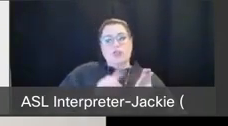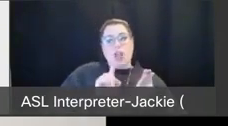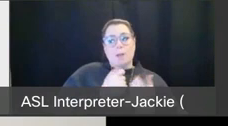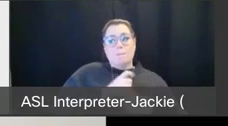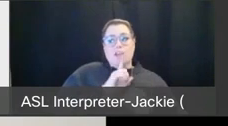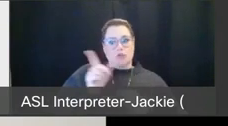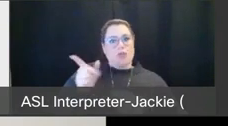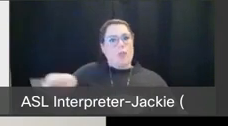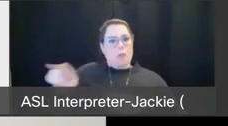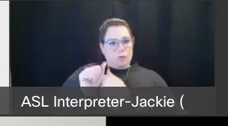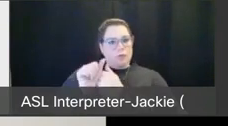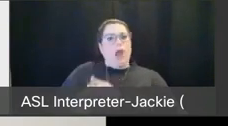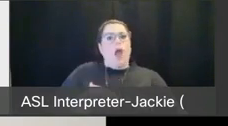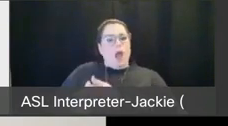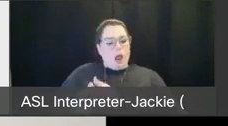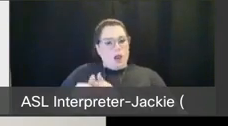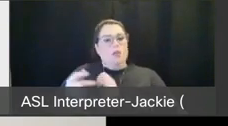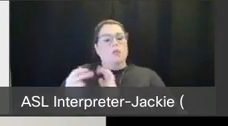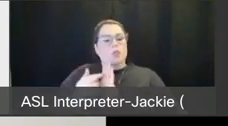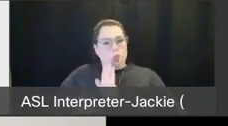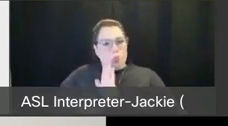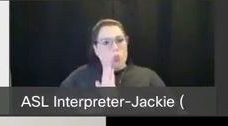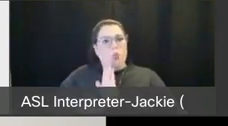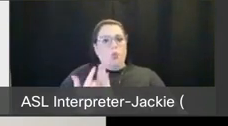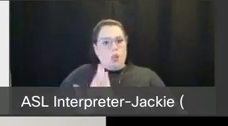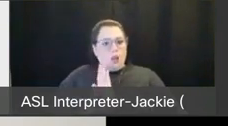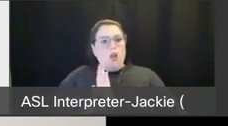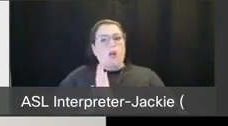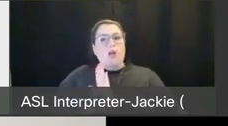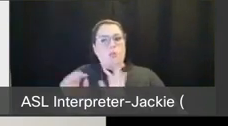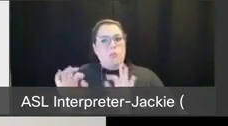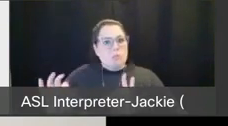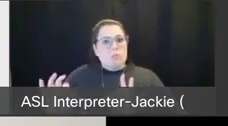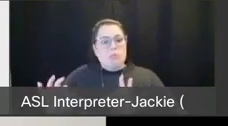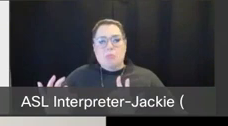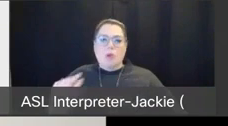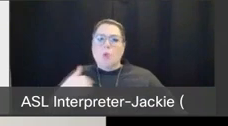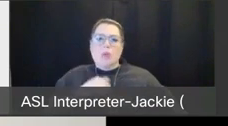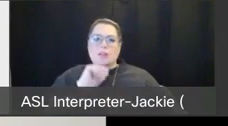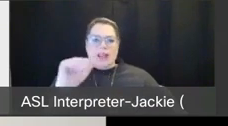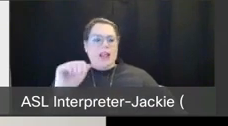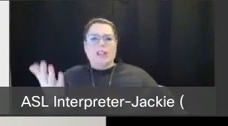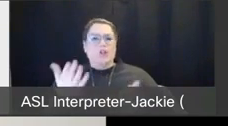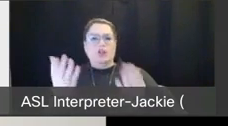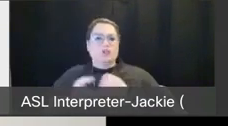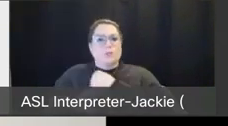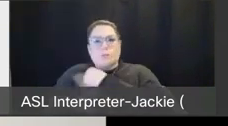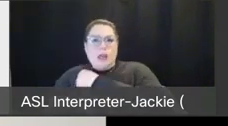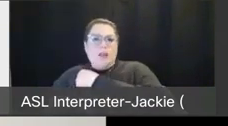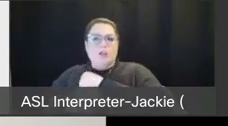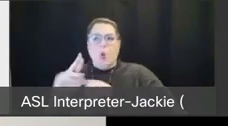sure business are in compliance. We're not really here to lower the boom on local businesses. We just want to make sure that